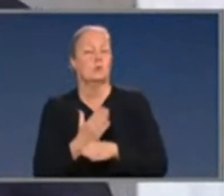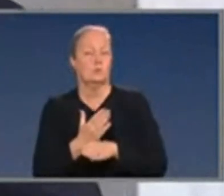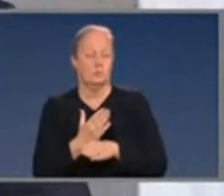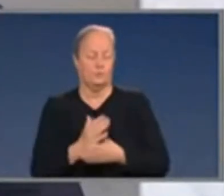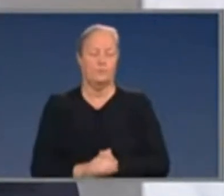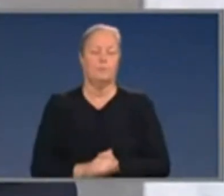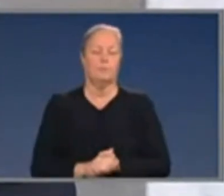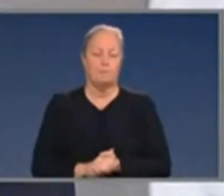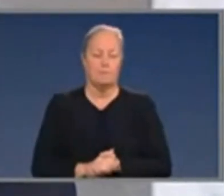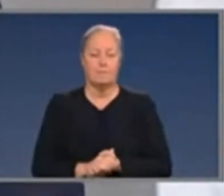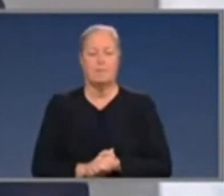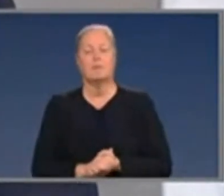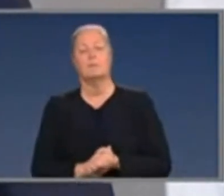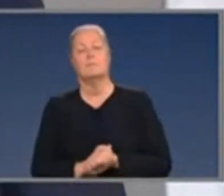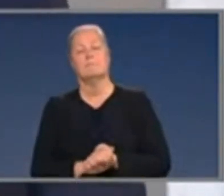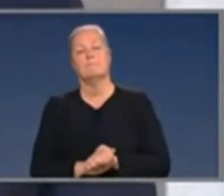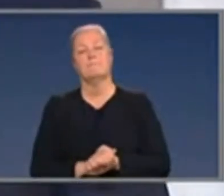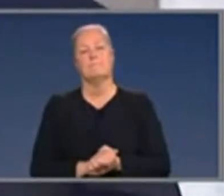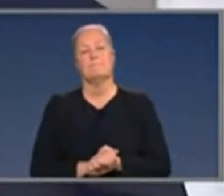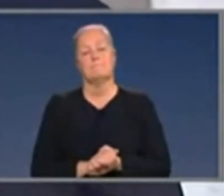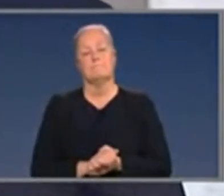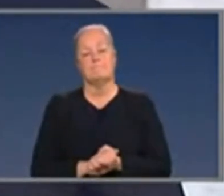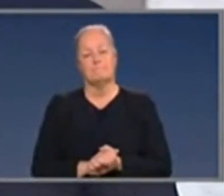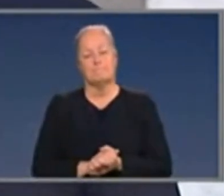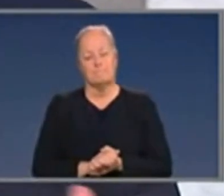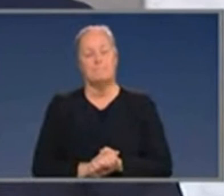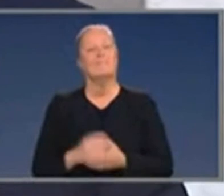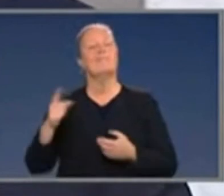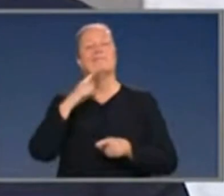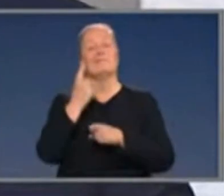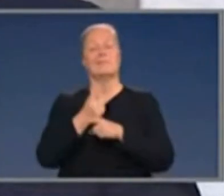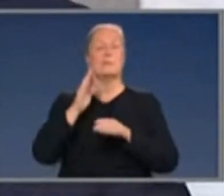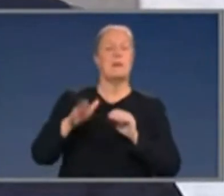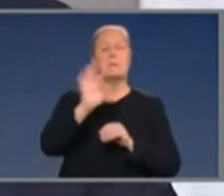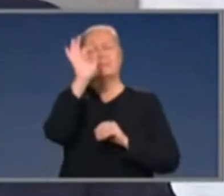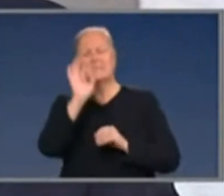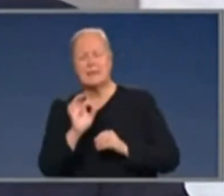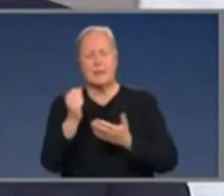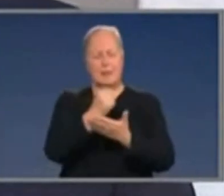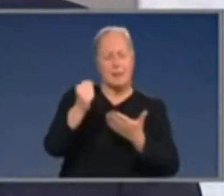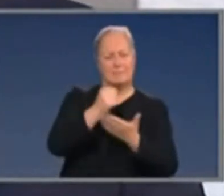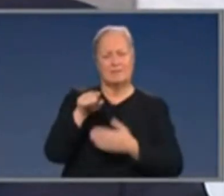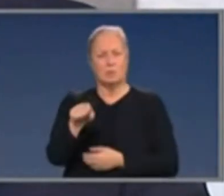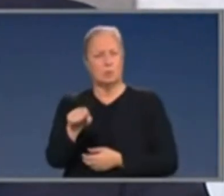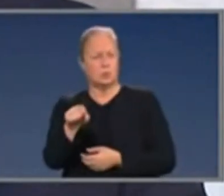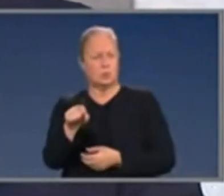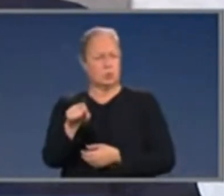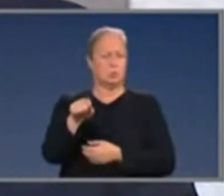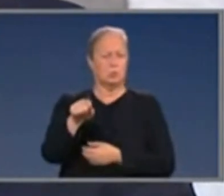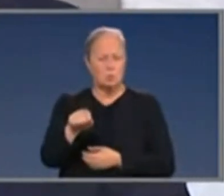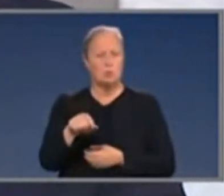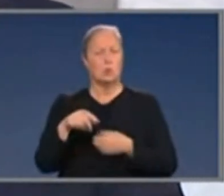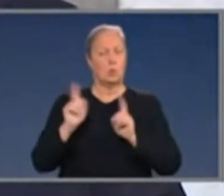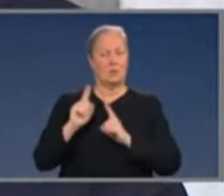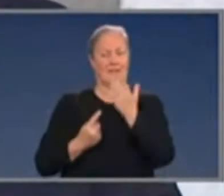the headline or the published rate of unemployment, measured rate of unemployment, as being the key indicator of unemployment in